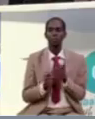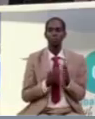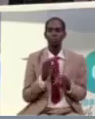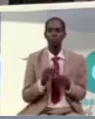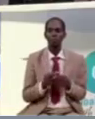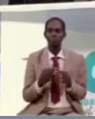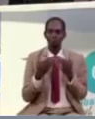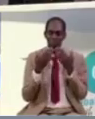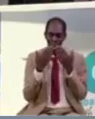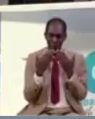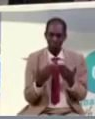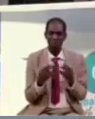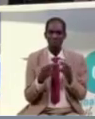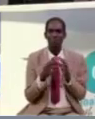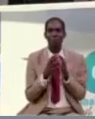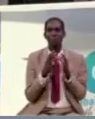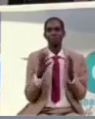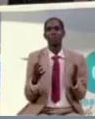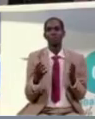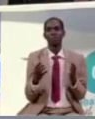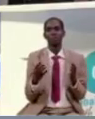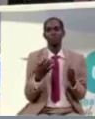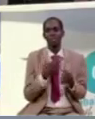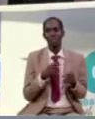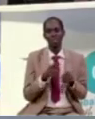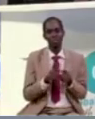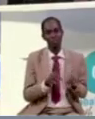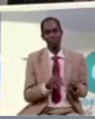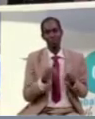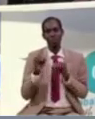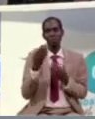very much. And as you leave, may the Lord